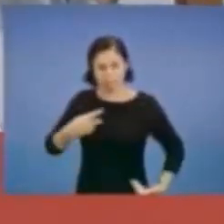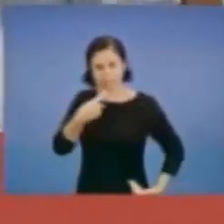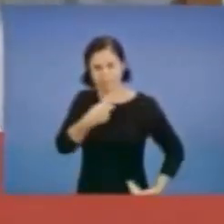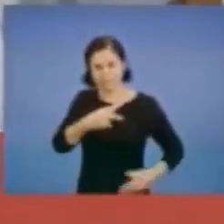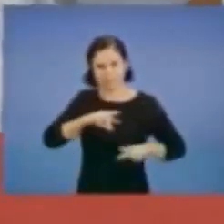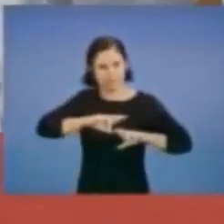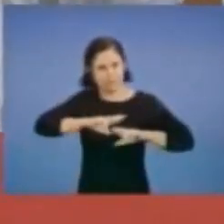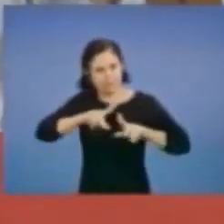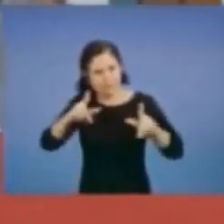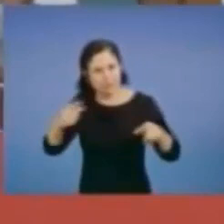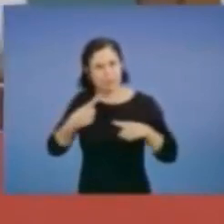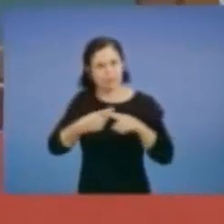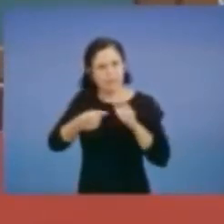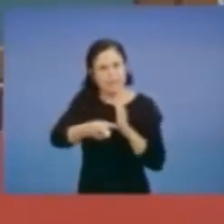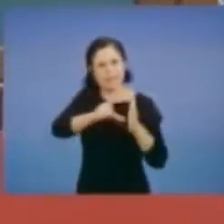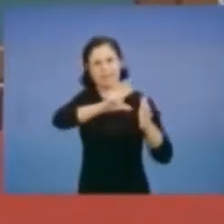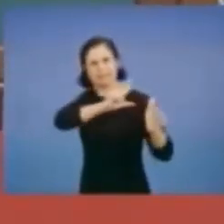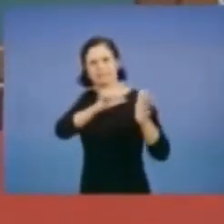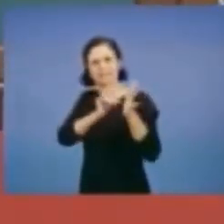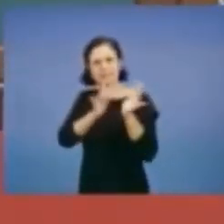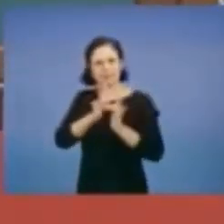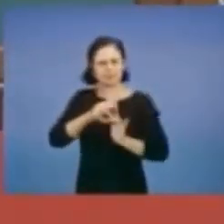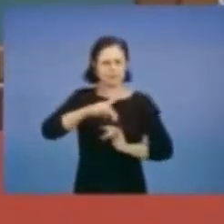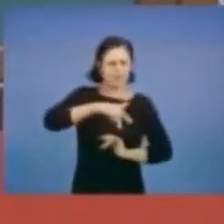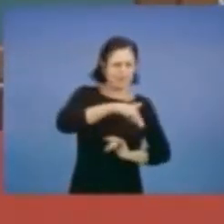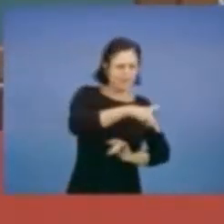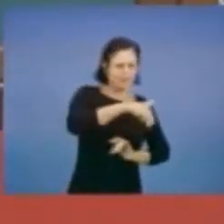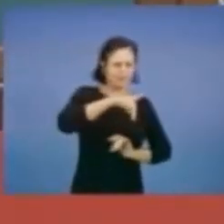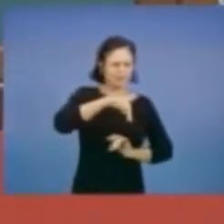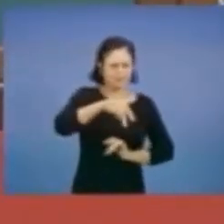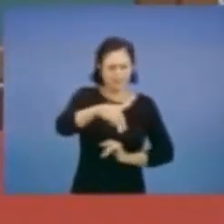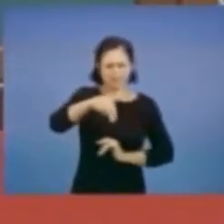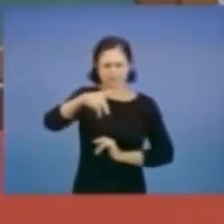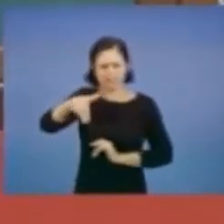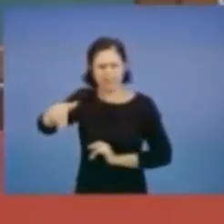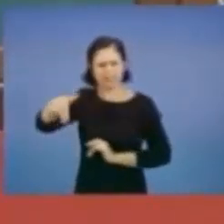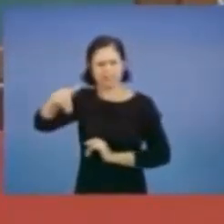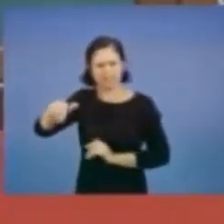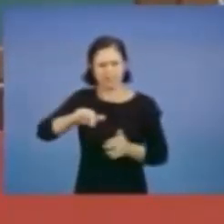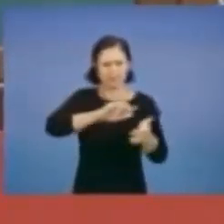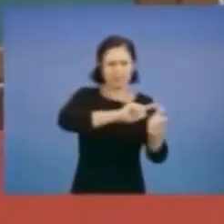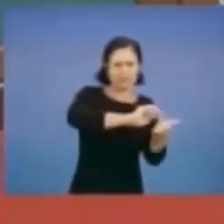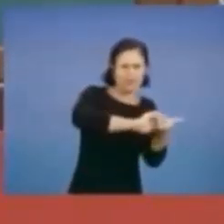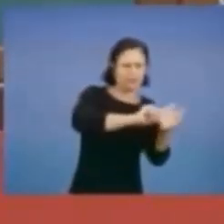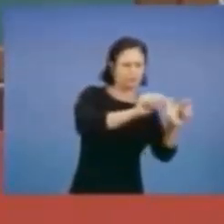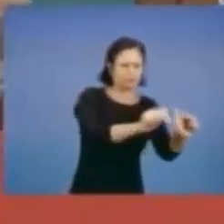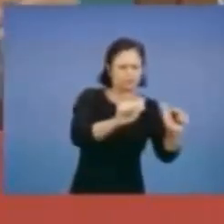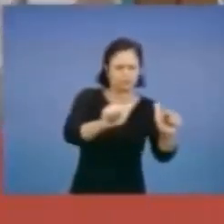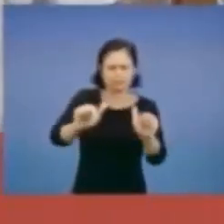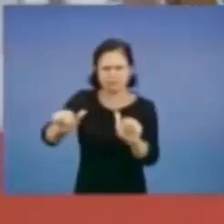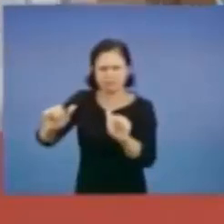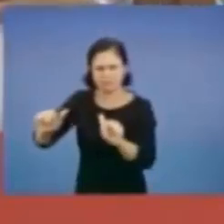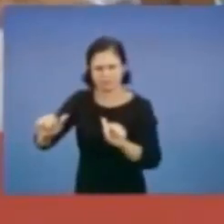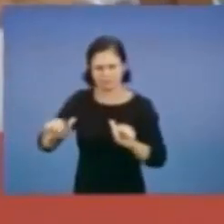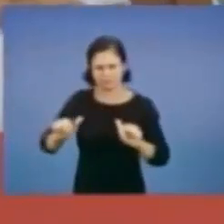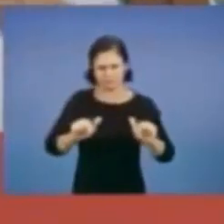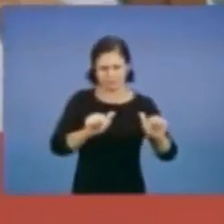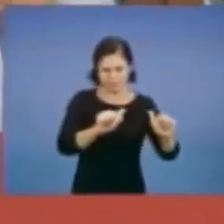in the neighborhoods of Jerusalem and Judah and Samaria. He was not a traveler.